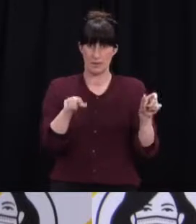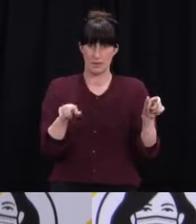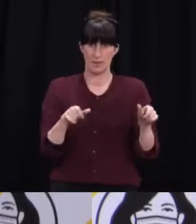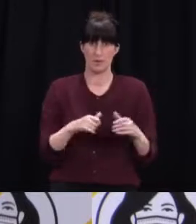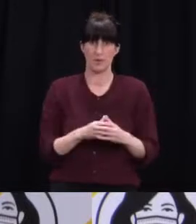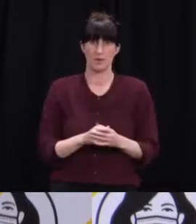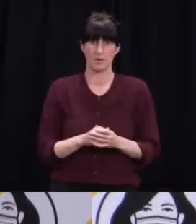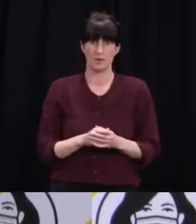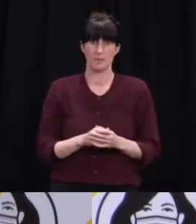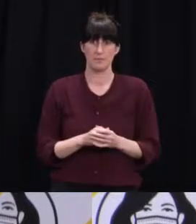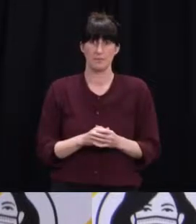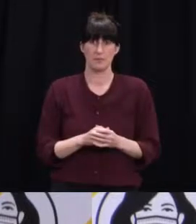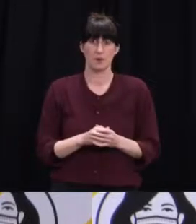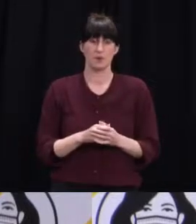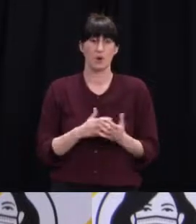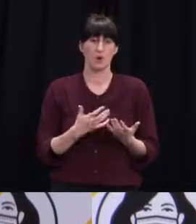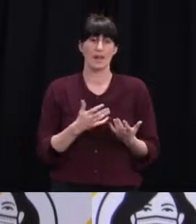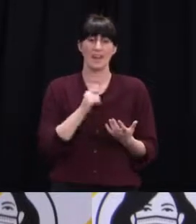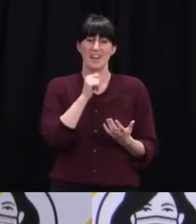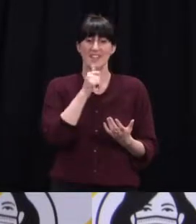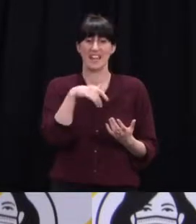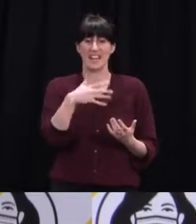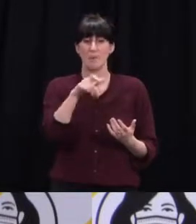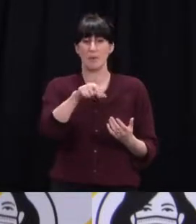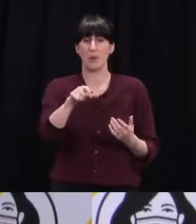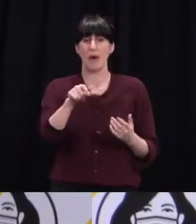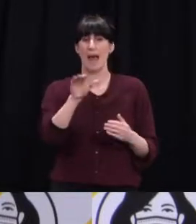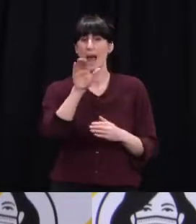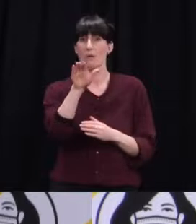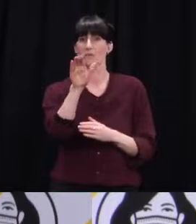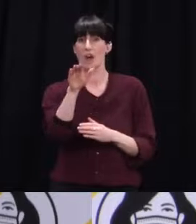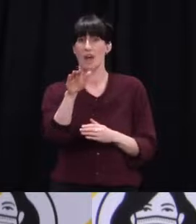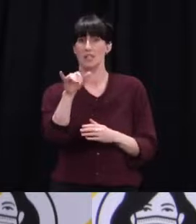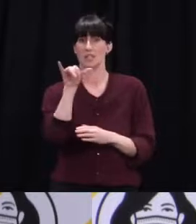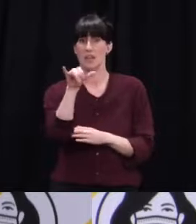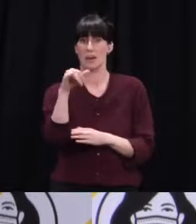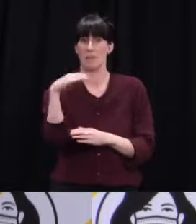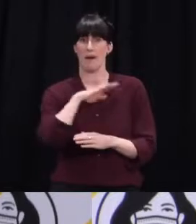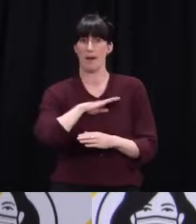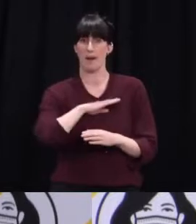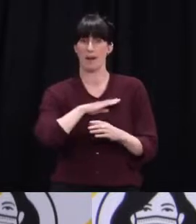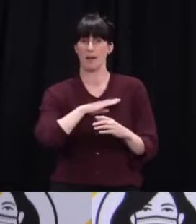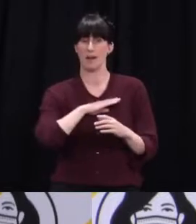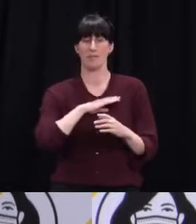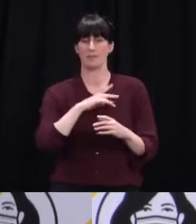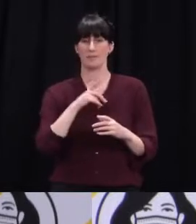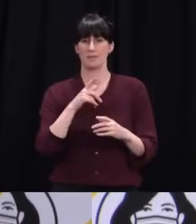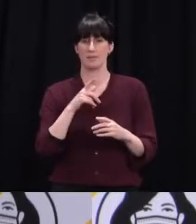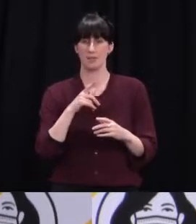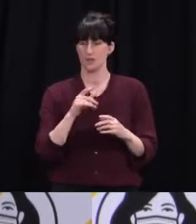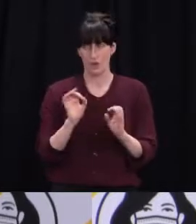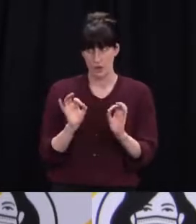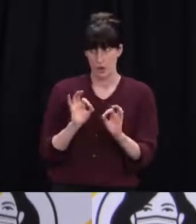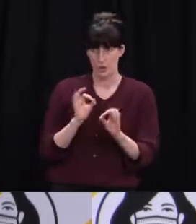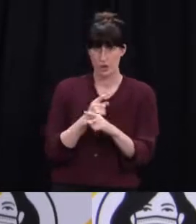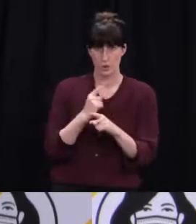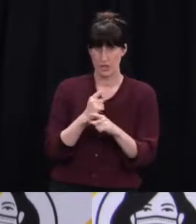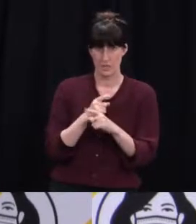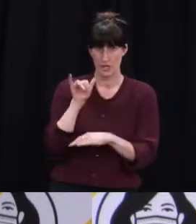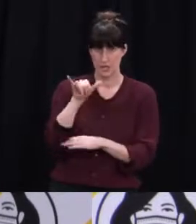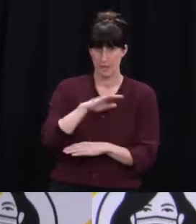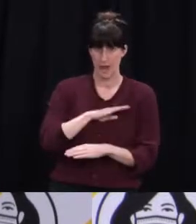potentially been at any place around the jet park at any time when there could have been risk.